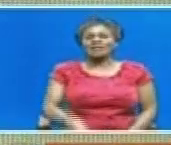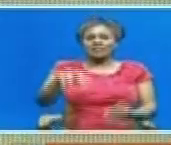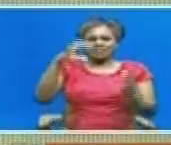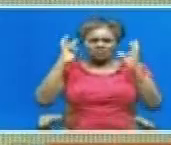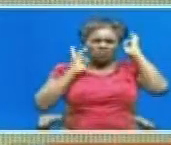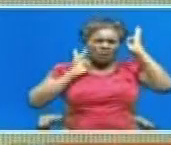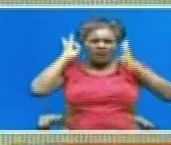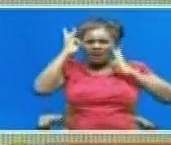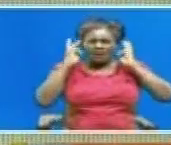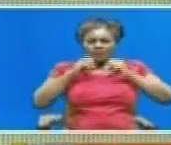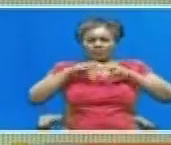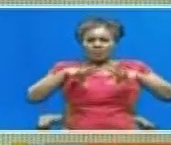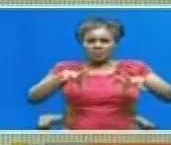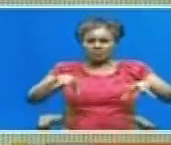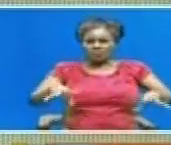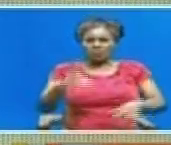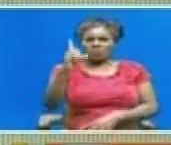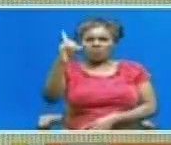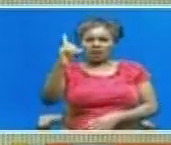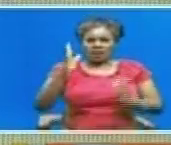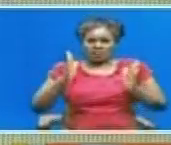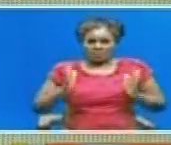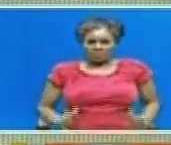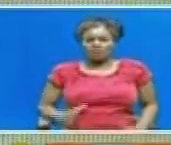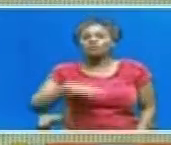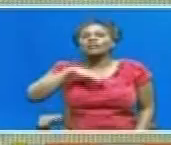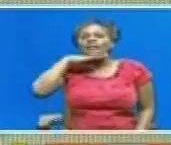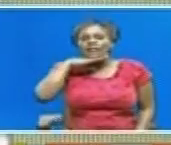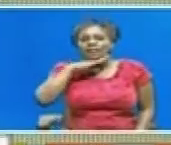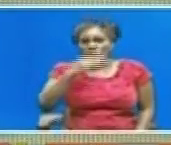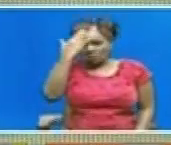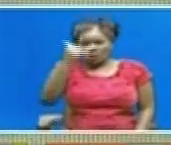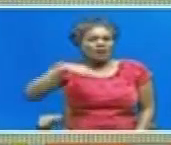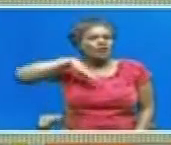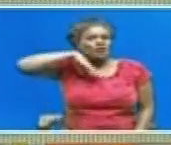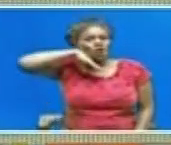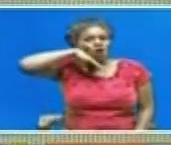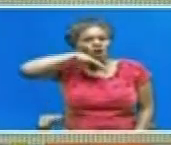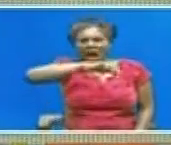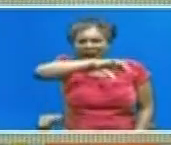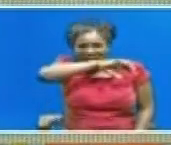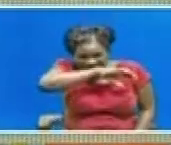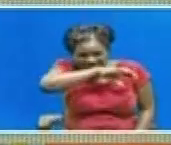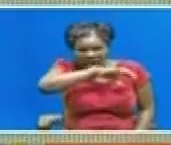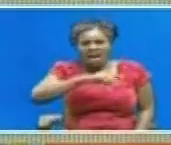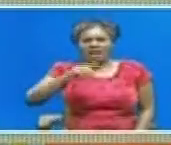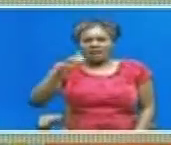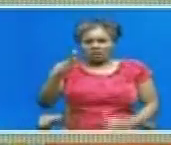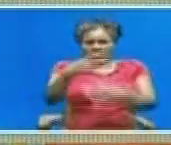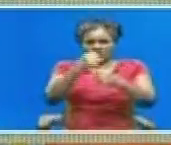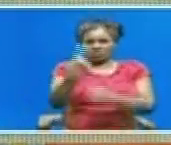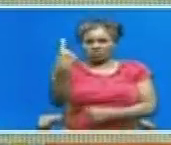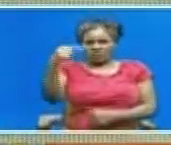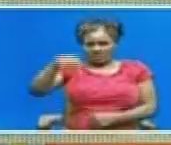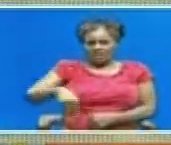Hali ya taharuki ilitanda baada ya mtu mmoja kuuawa baada ya kushambuliwa na mbwa katika kampuni ya Smart Kenya Limited